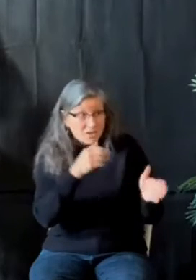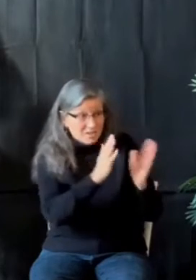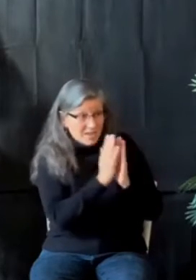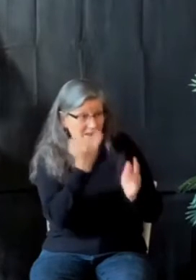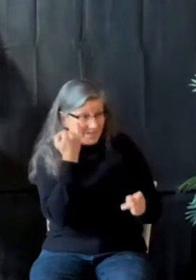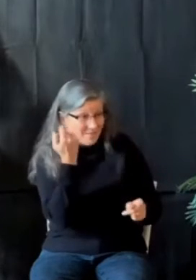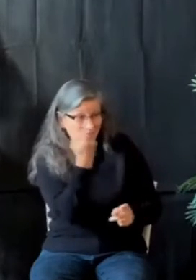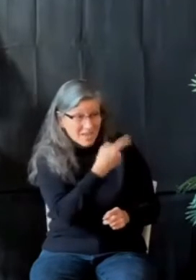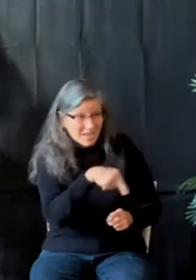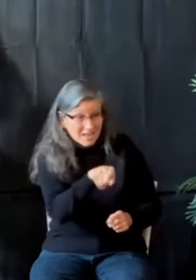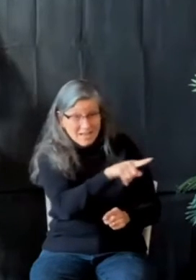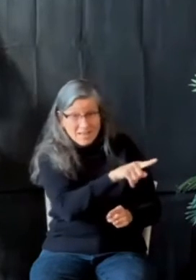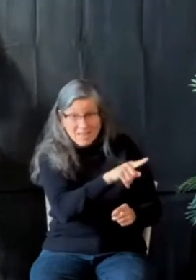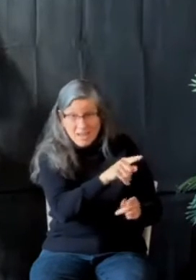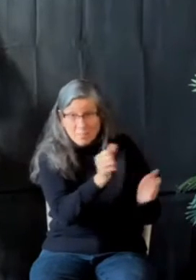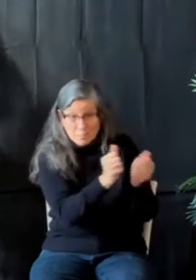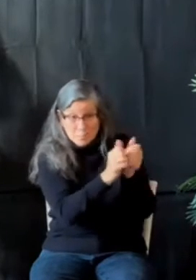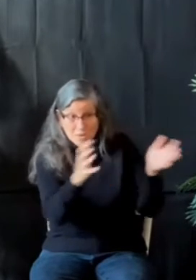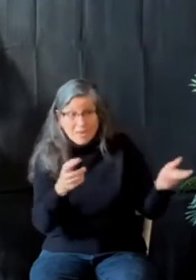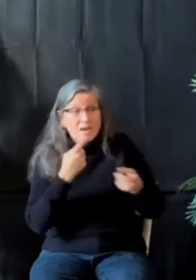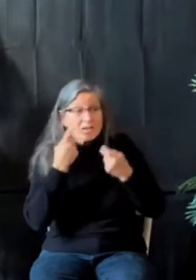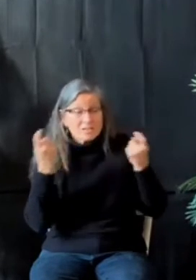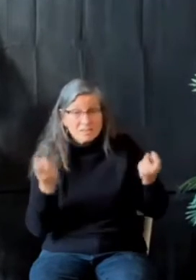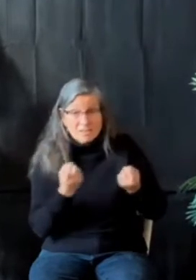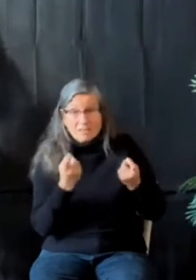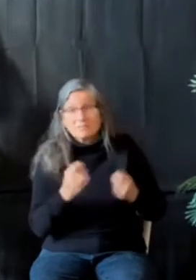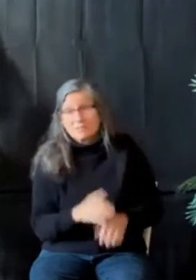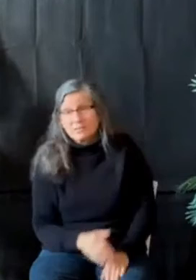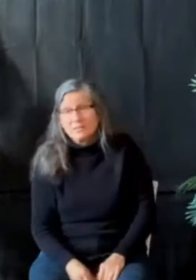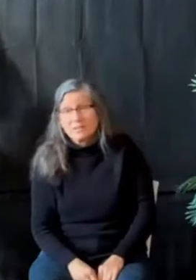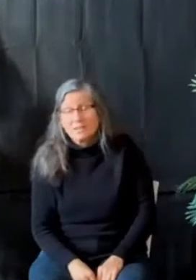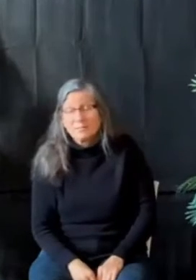of them was sinless.